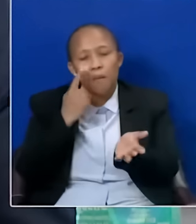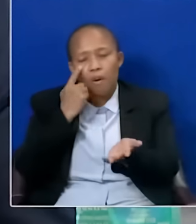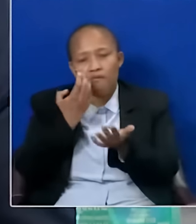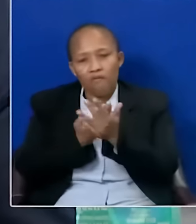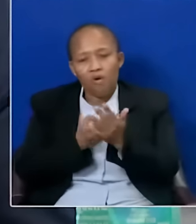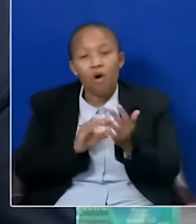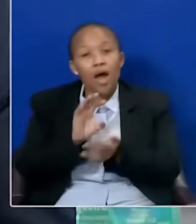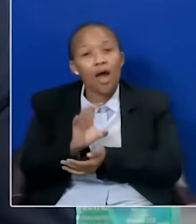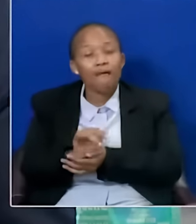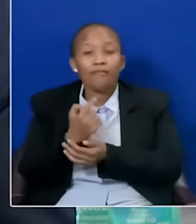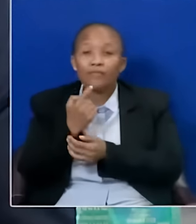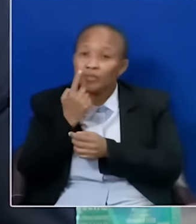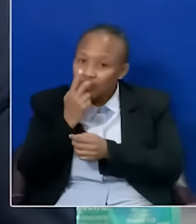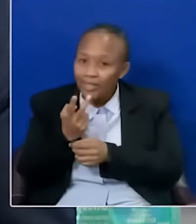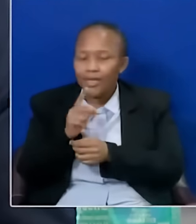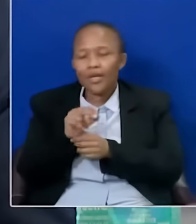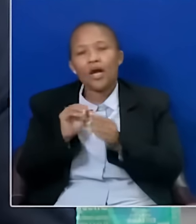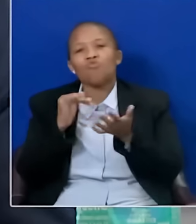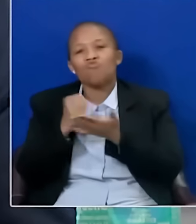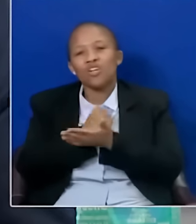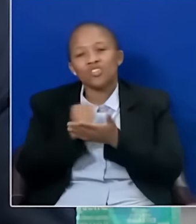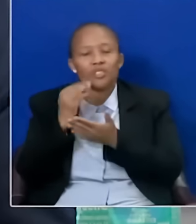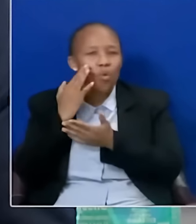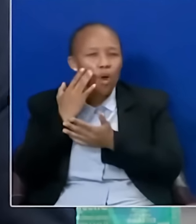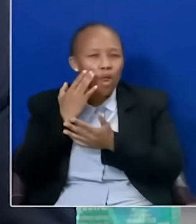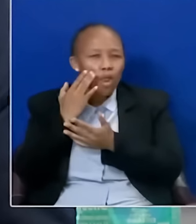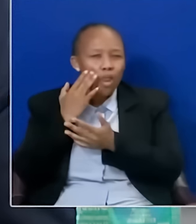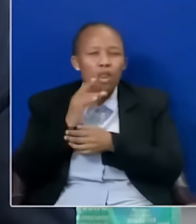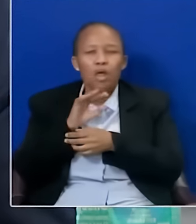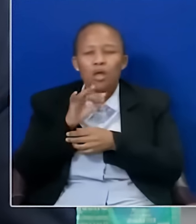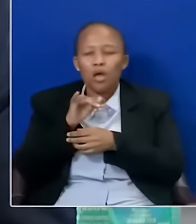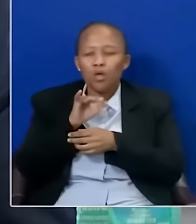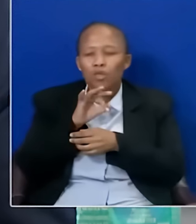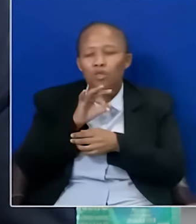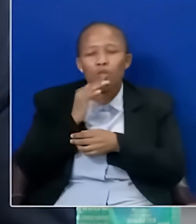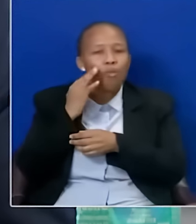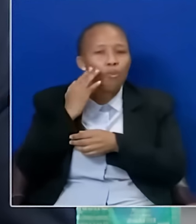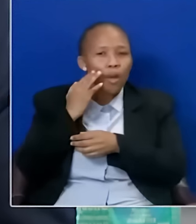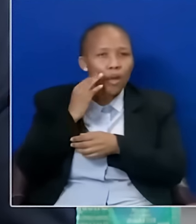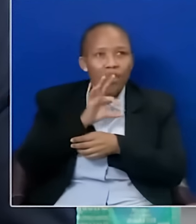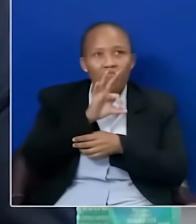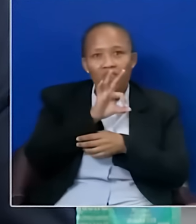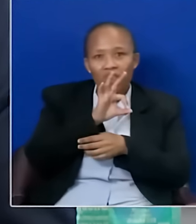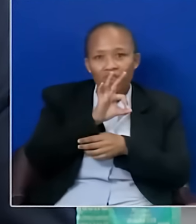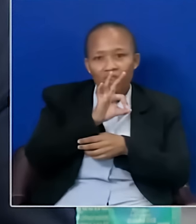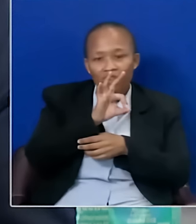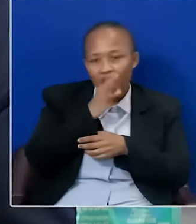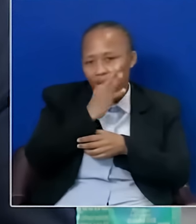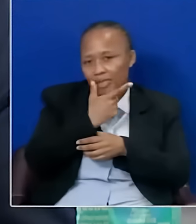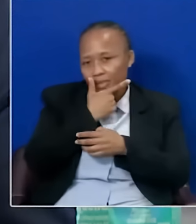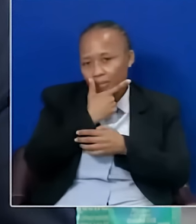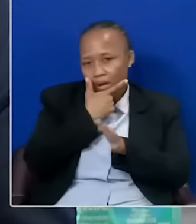of December. Sorry, my apology for that. It was only registered on the